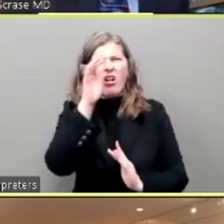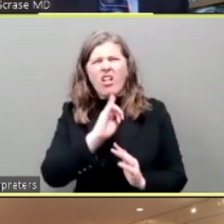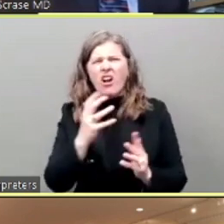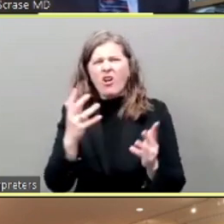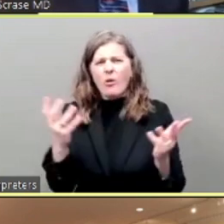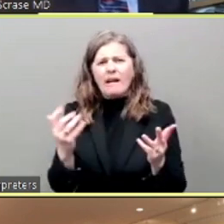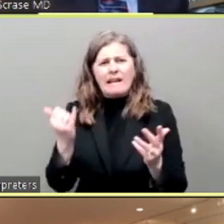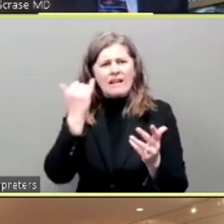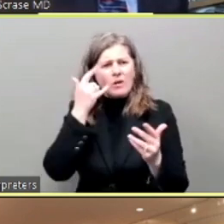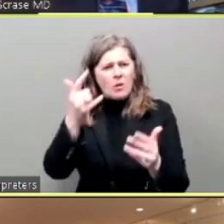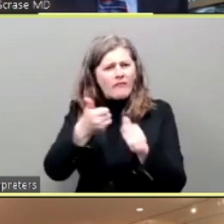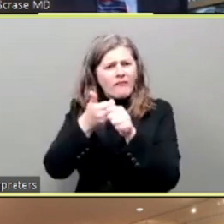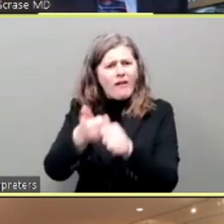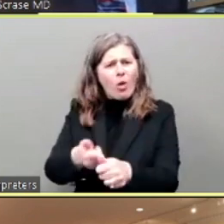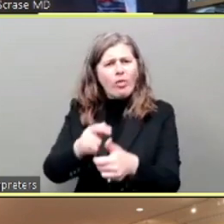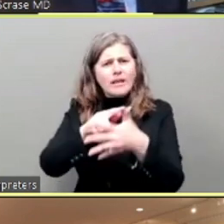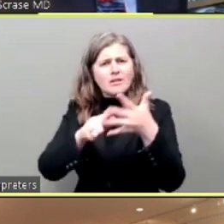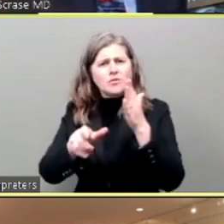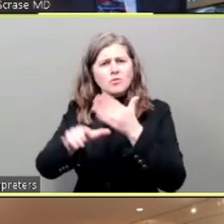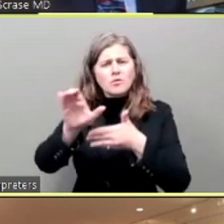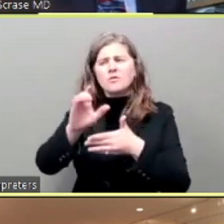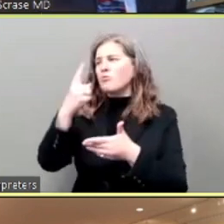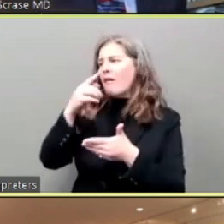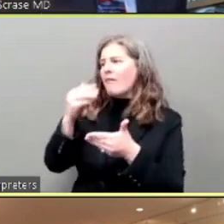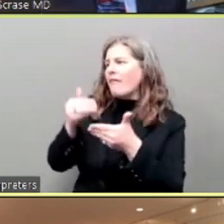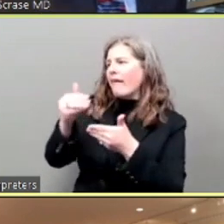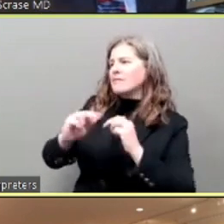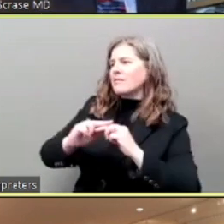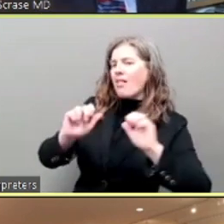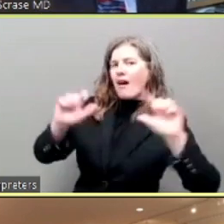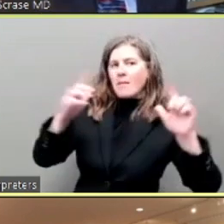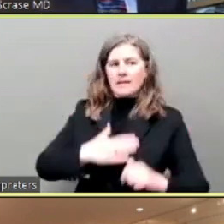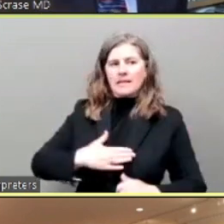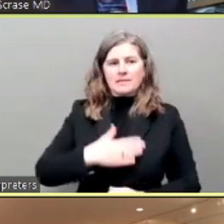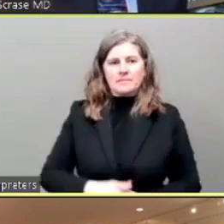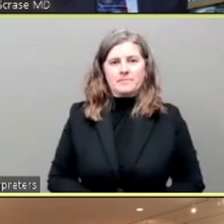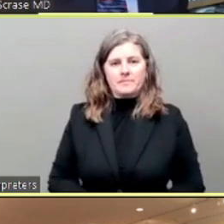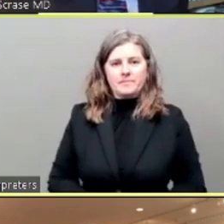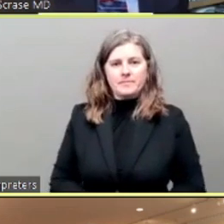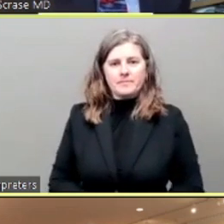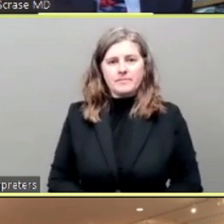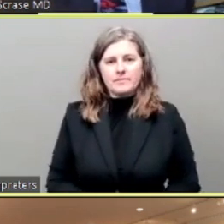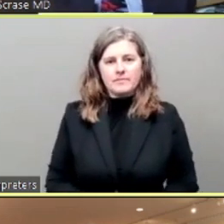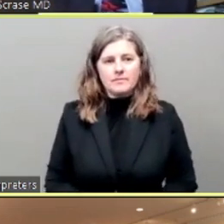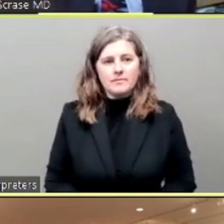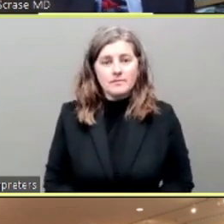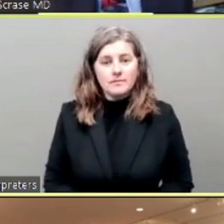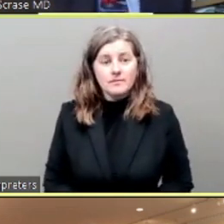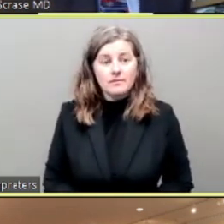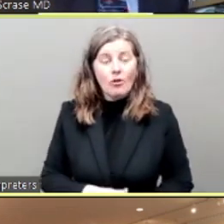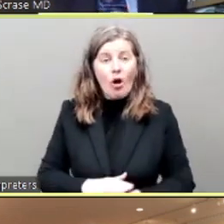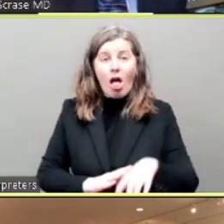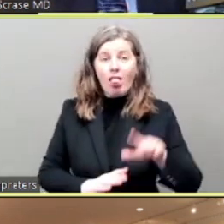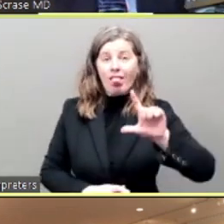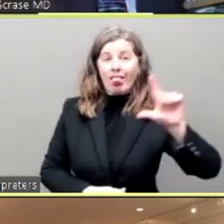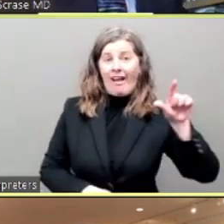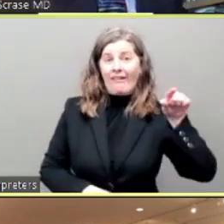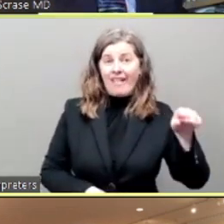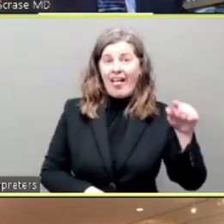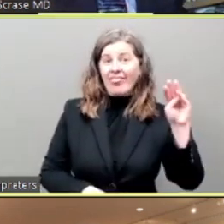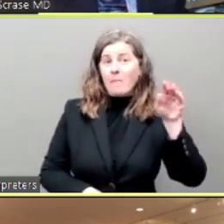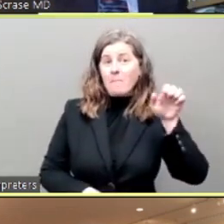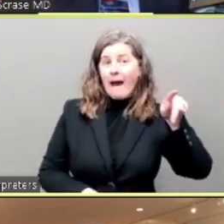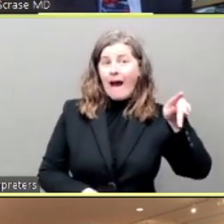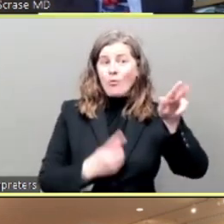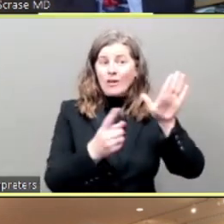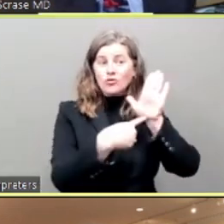we adopted these criteria? Alex, next slide, please. So on your left, you have the map that we